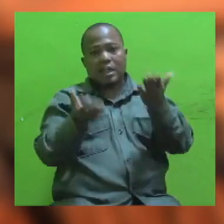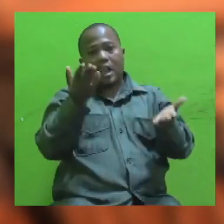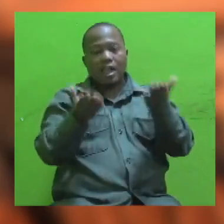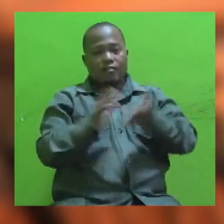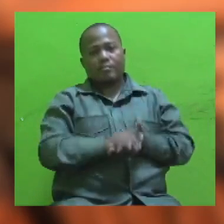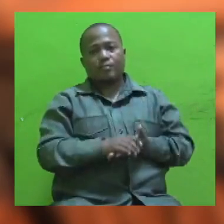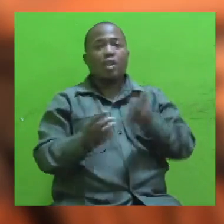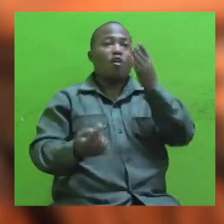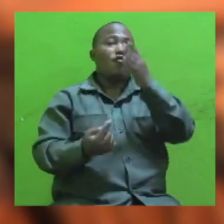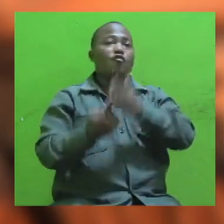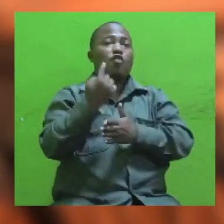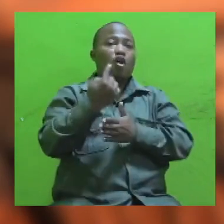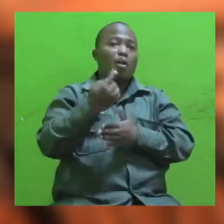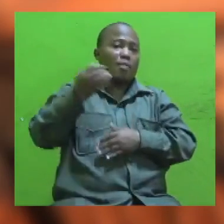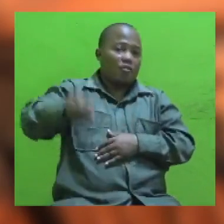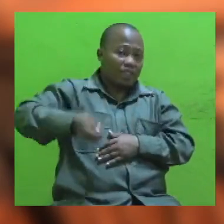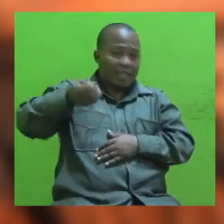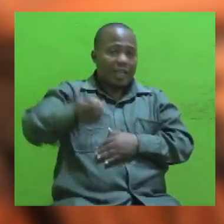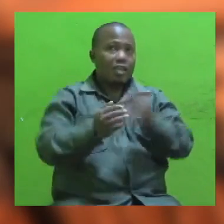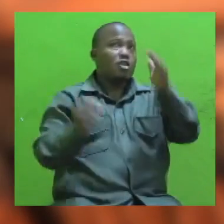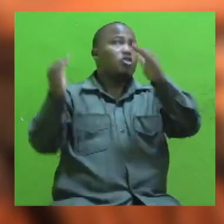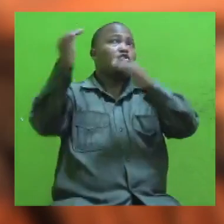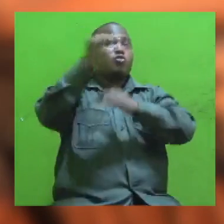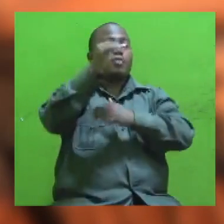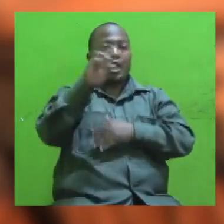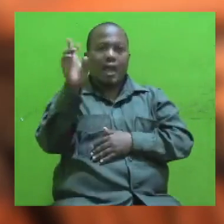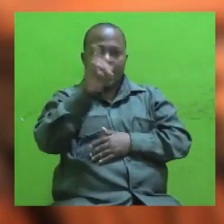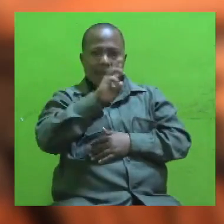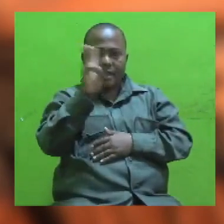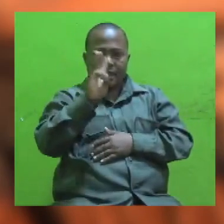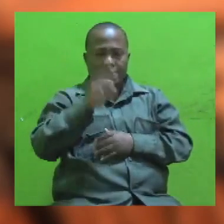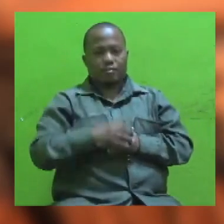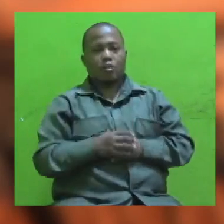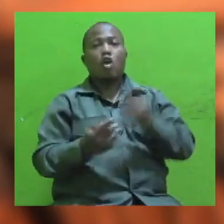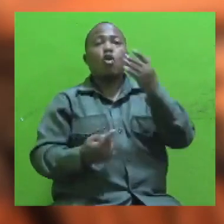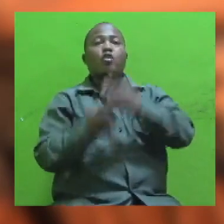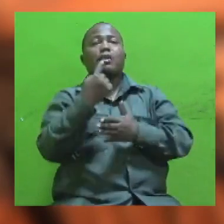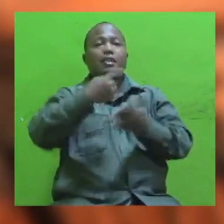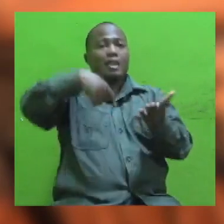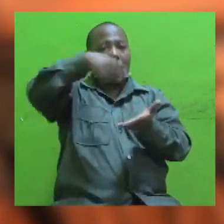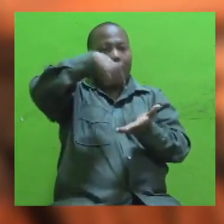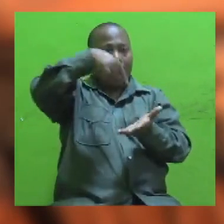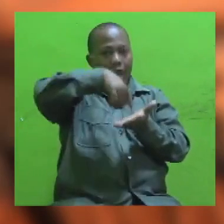From the village to the district level. So concerning the urban authorities